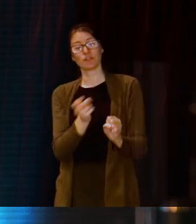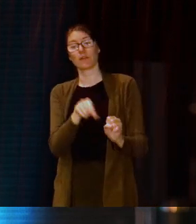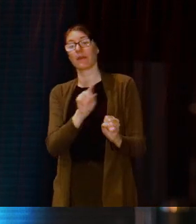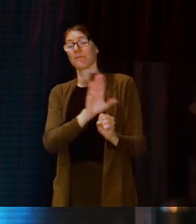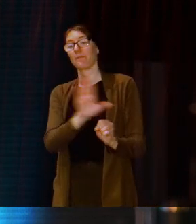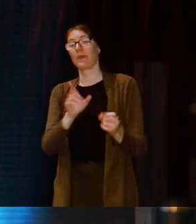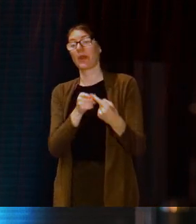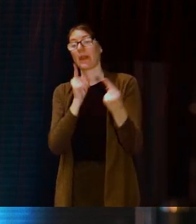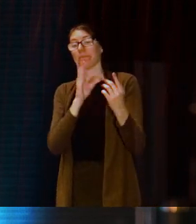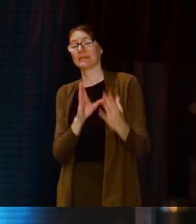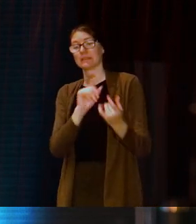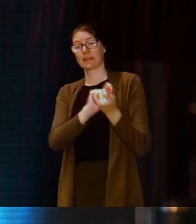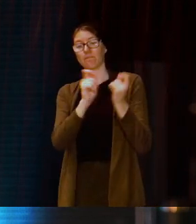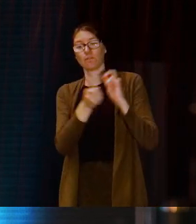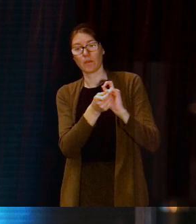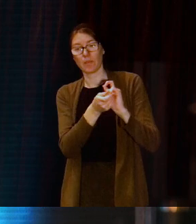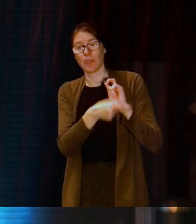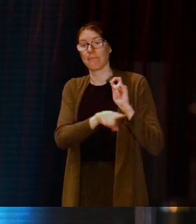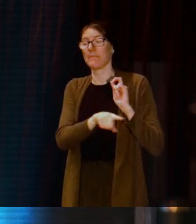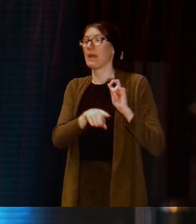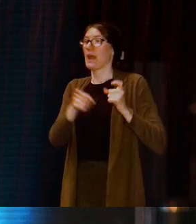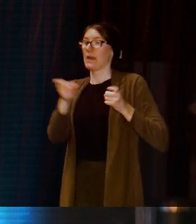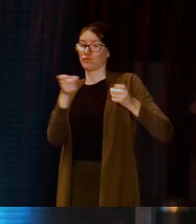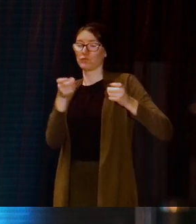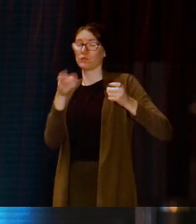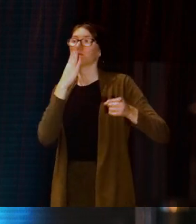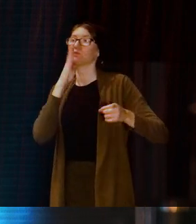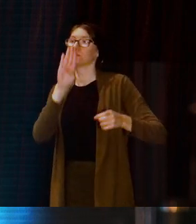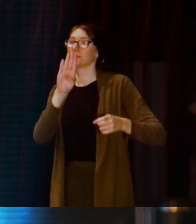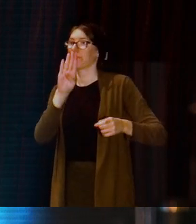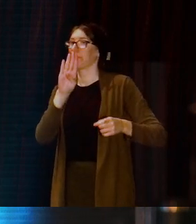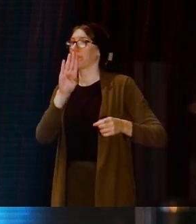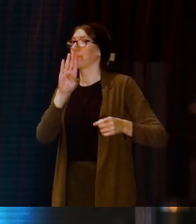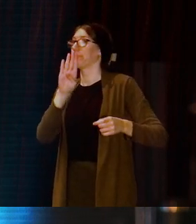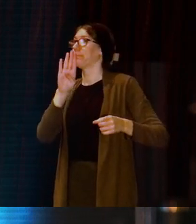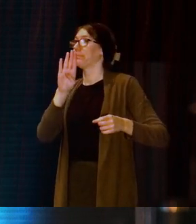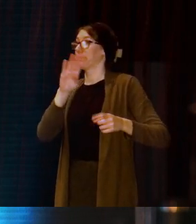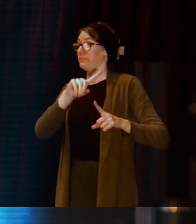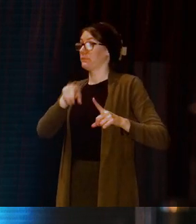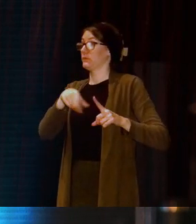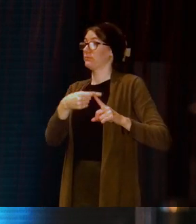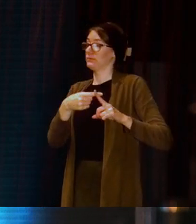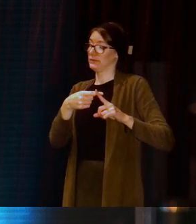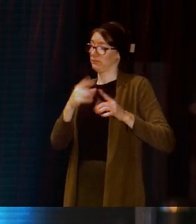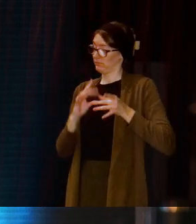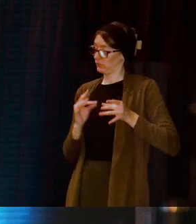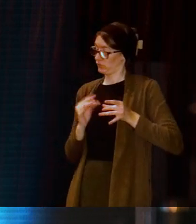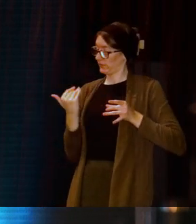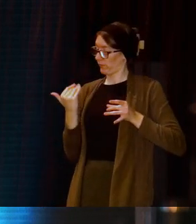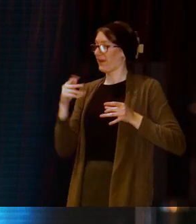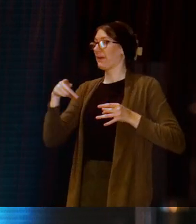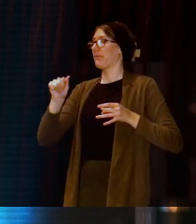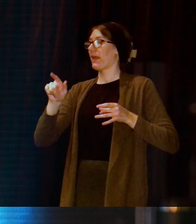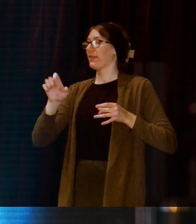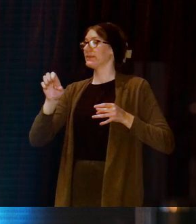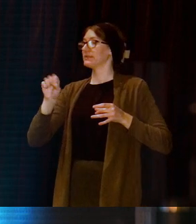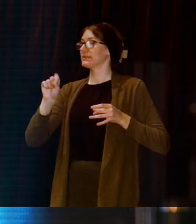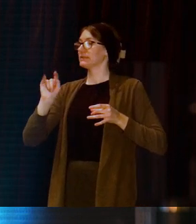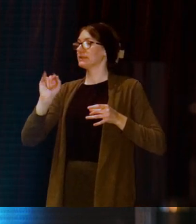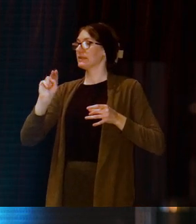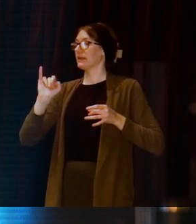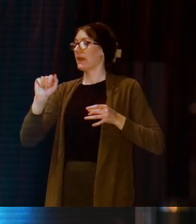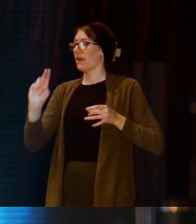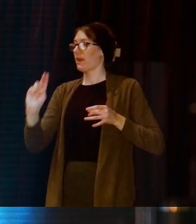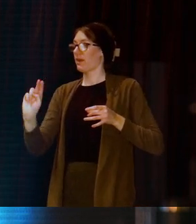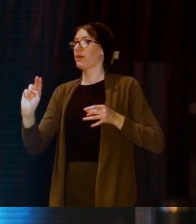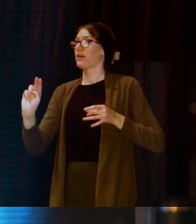enemies and convert them and rule from Jerusalem. In other words, what I referred to earlier, that Palestinian covenant, and